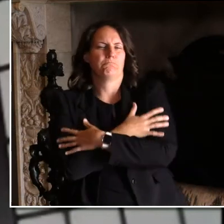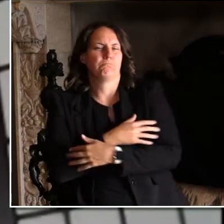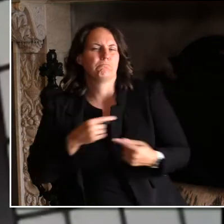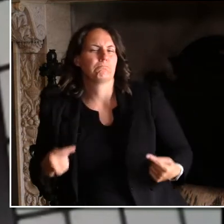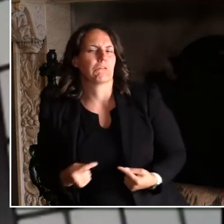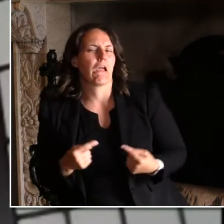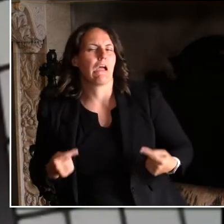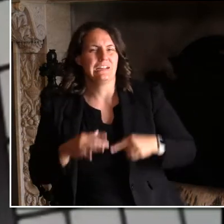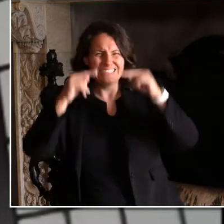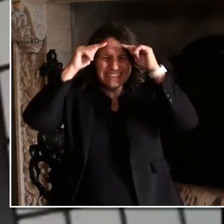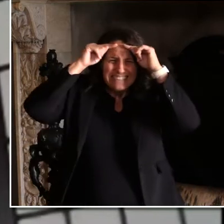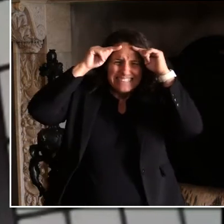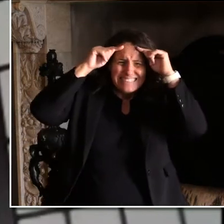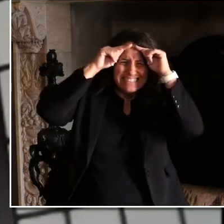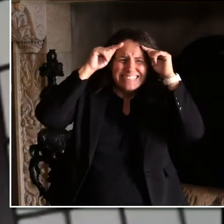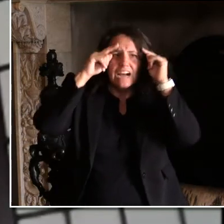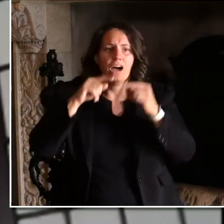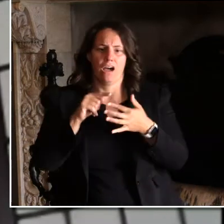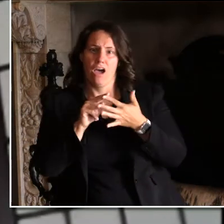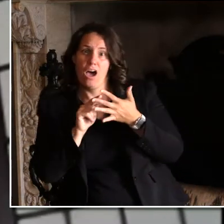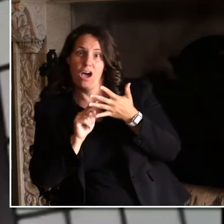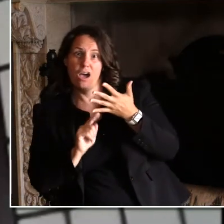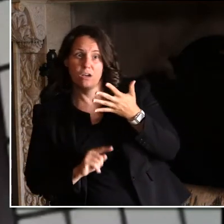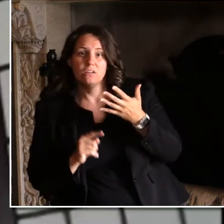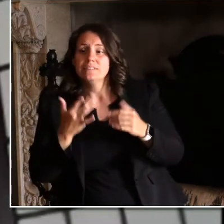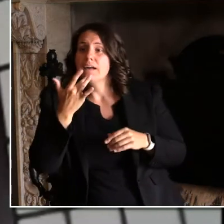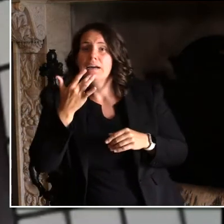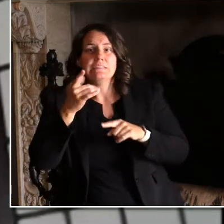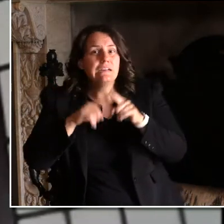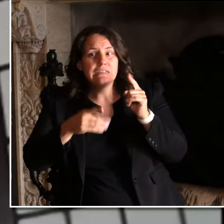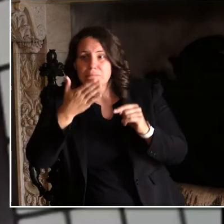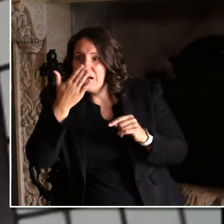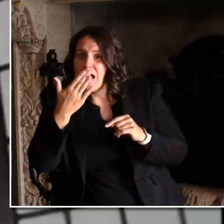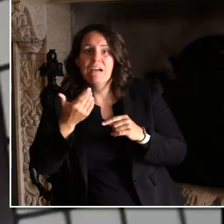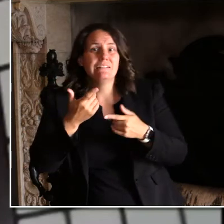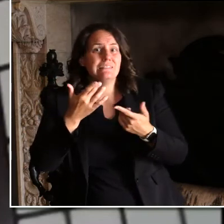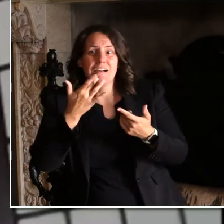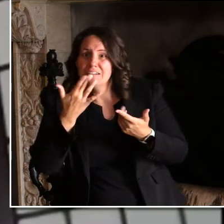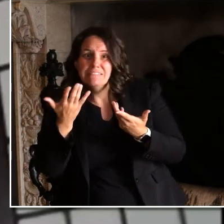of taste or smell. And while these are the most common symptoms, we also